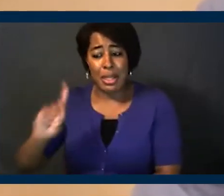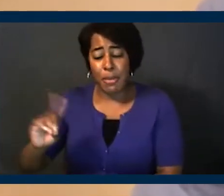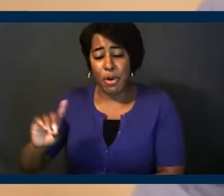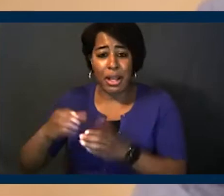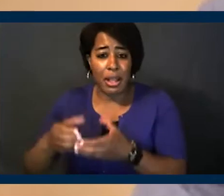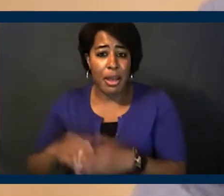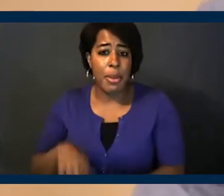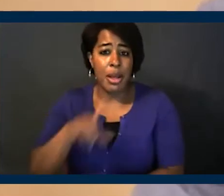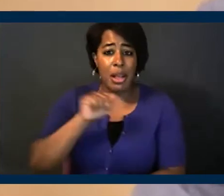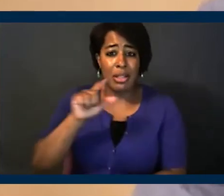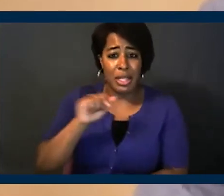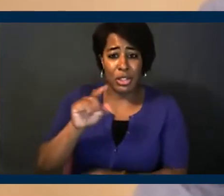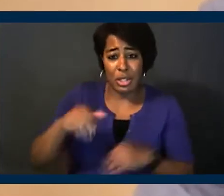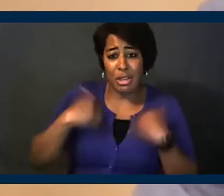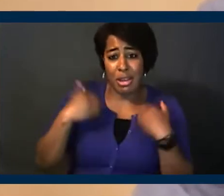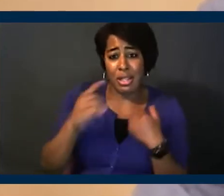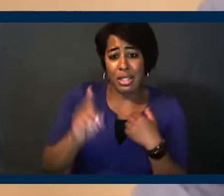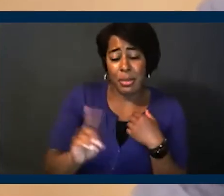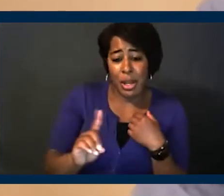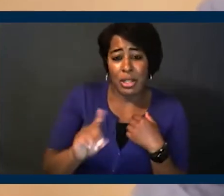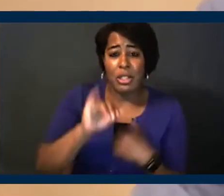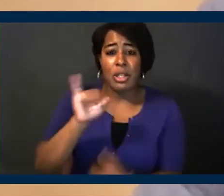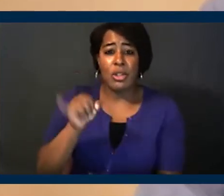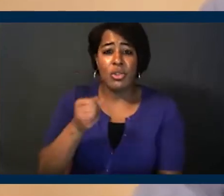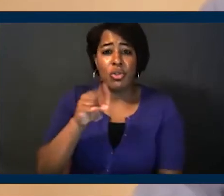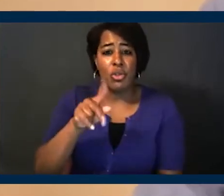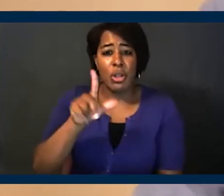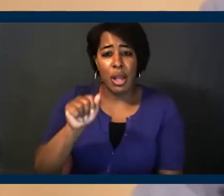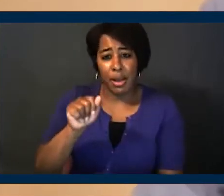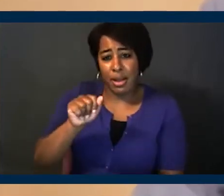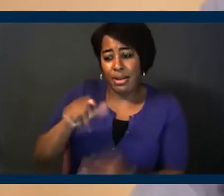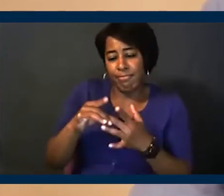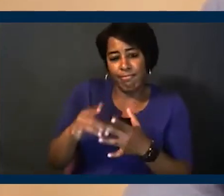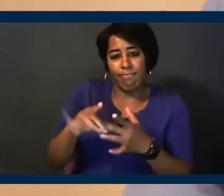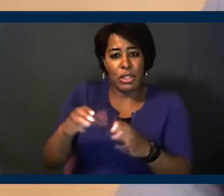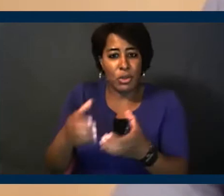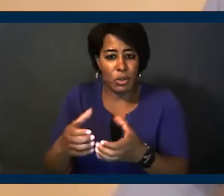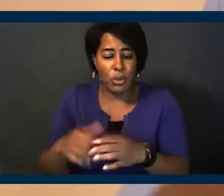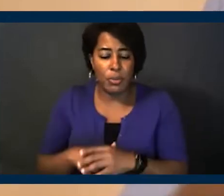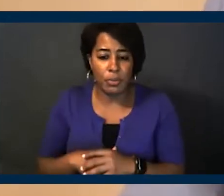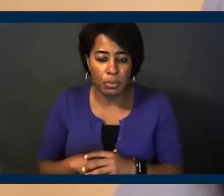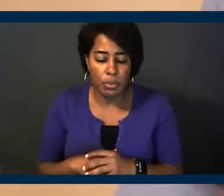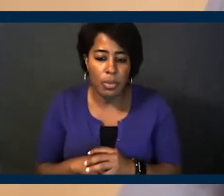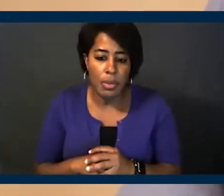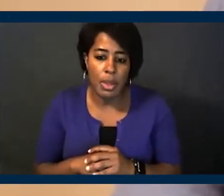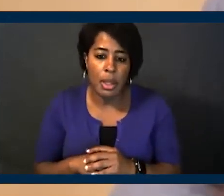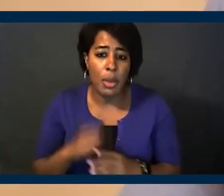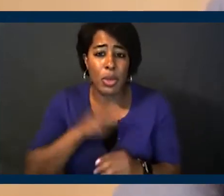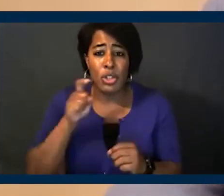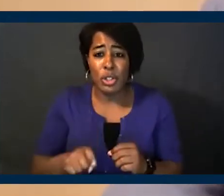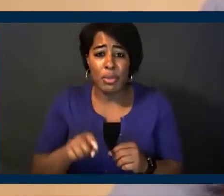Democrats, who led by Jelani Hendricks, and more, where we are and should be out there finding,